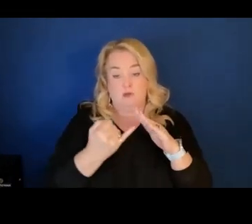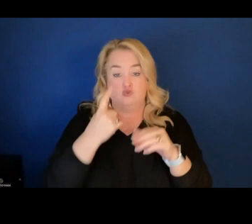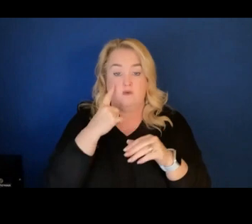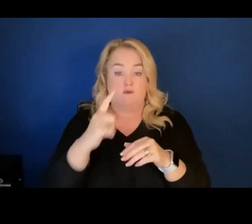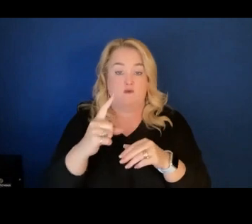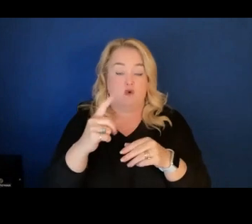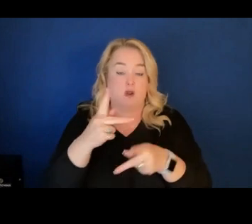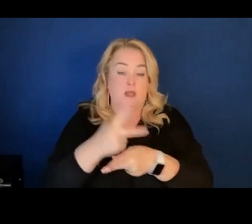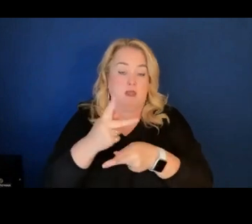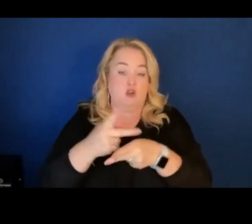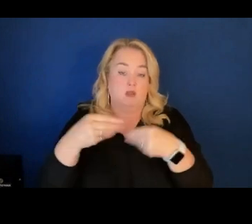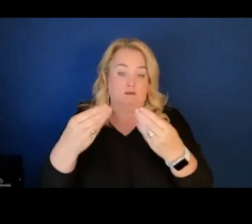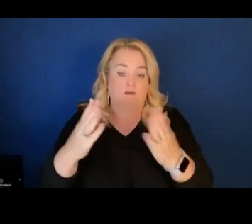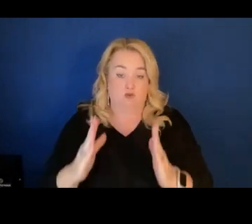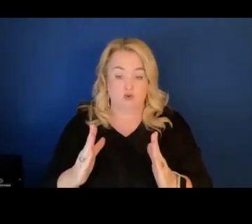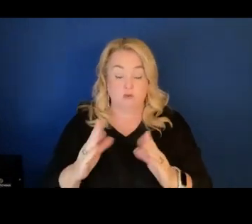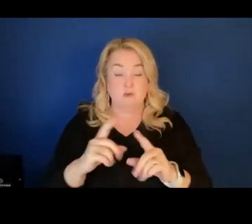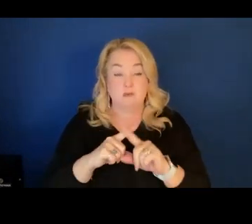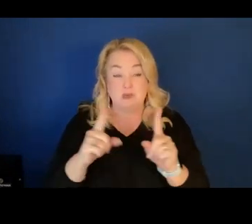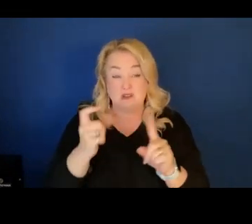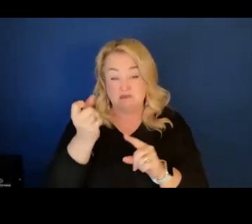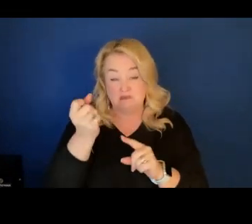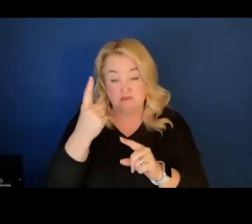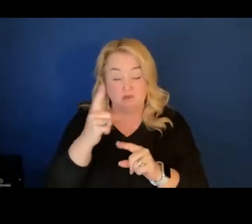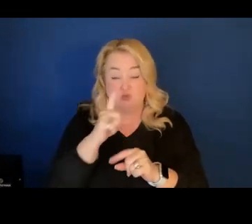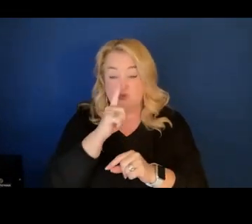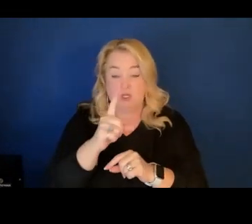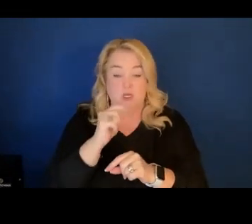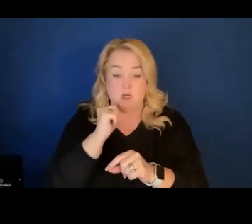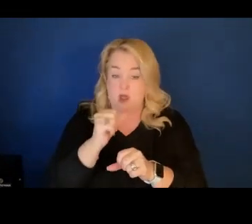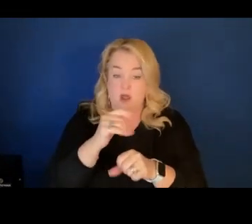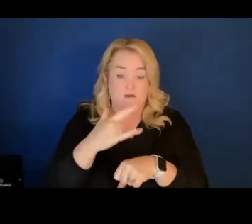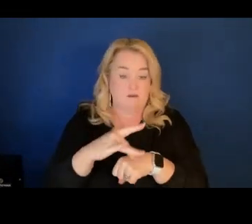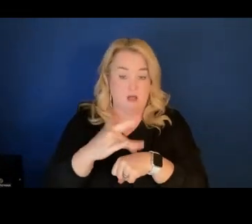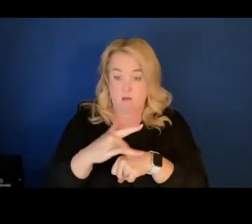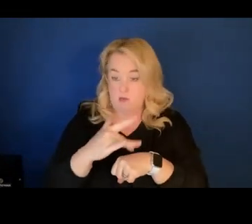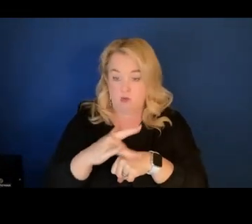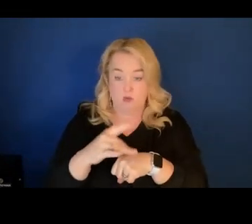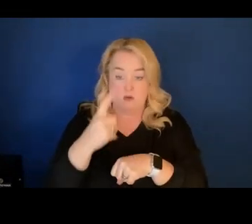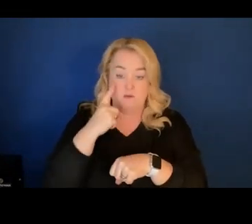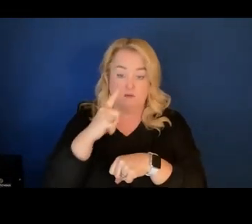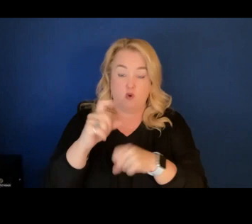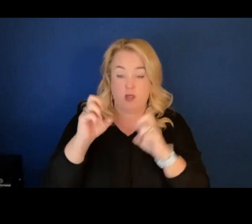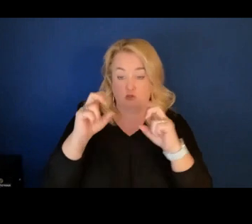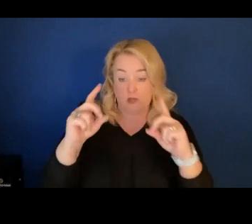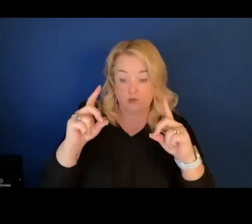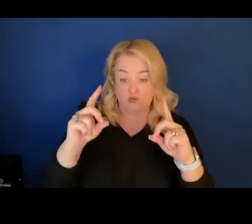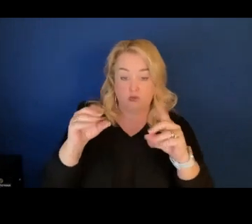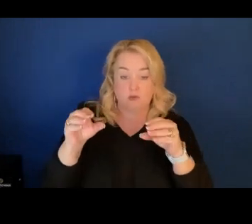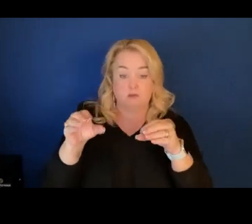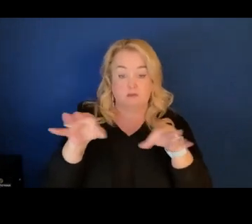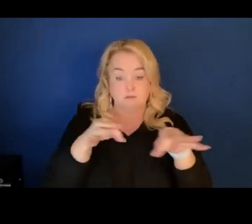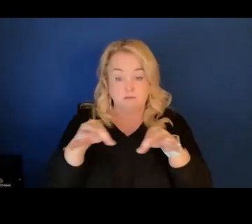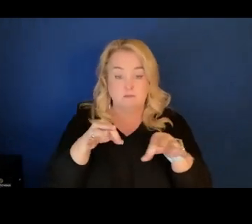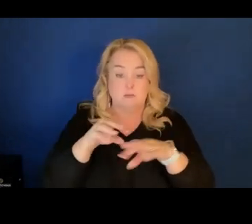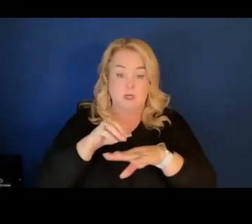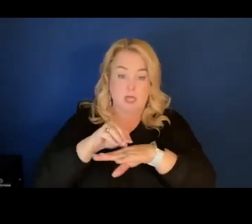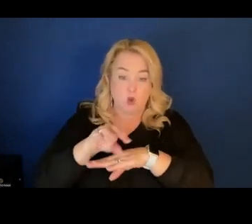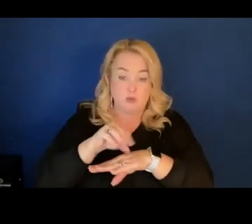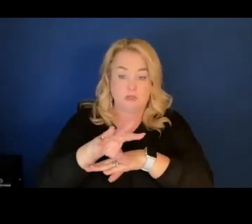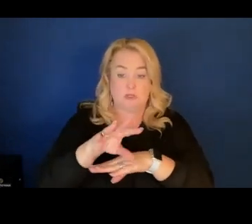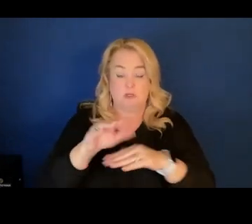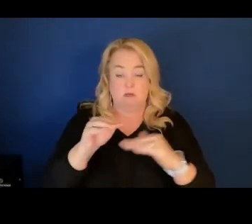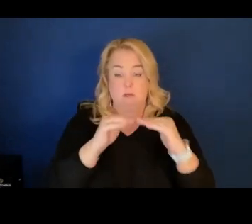caregivers. And unfortunately, there is not enough available in the way of education, counseling, and